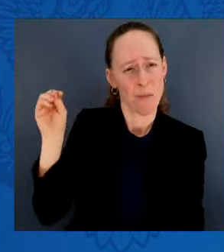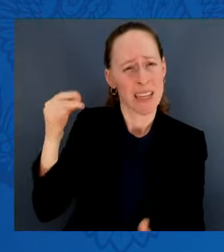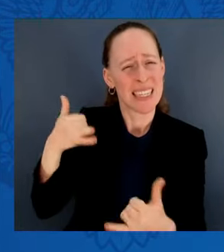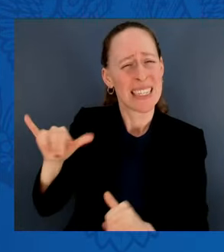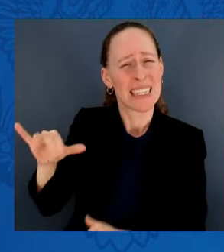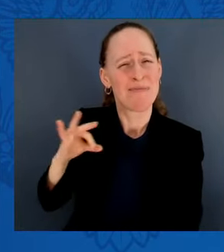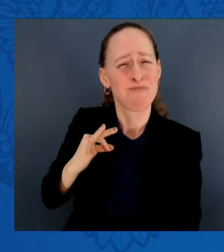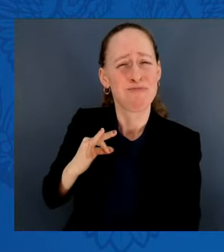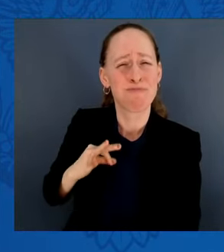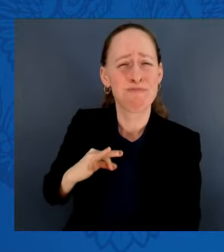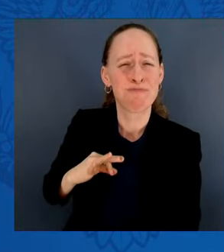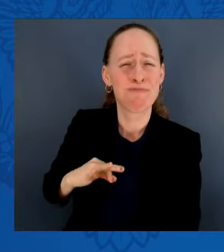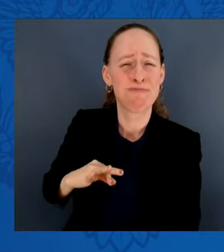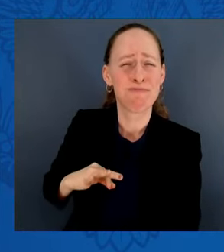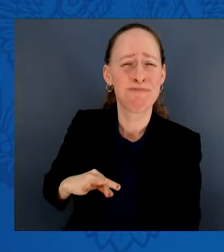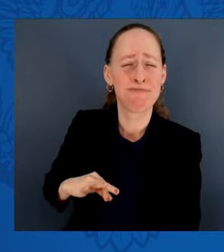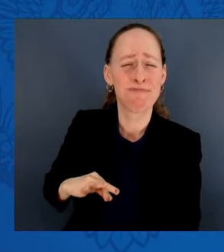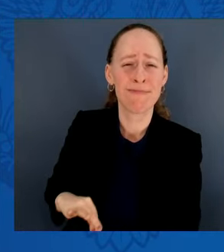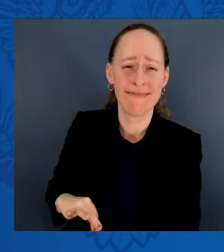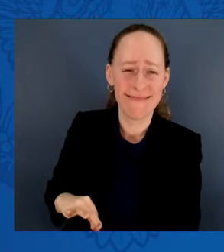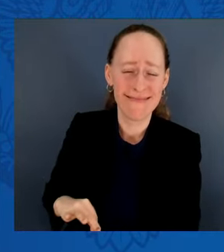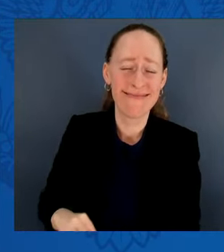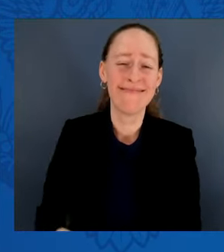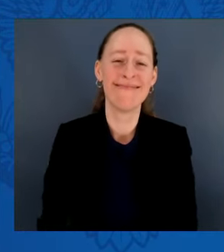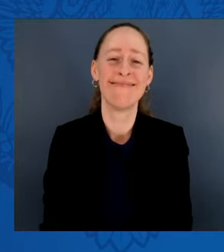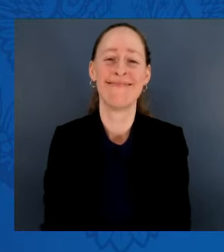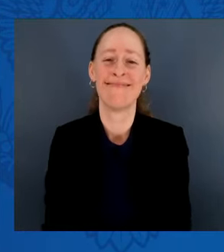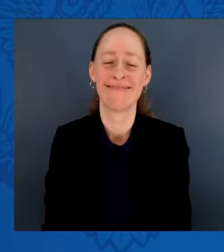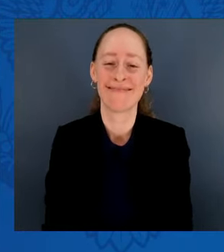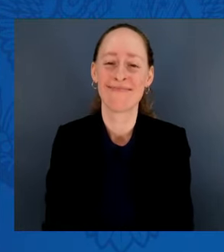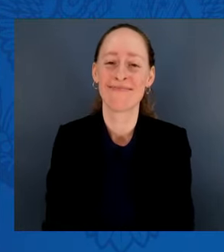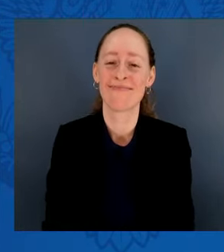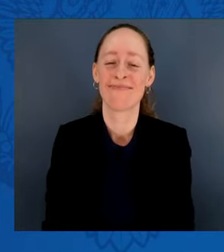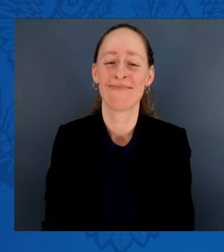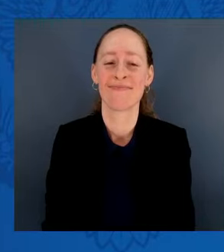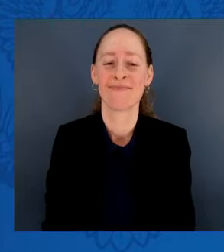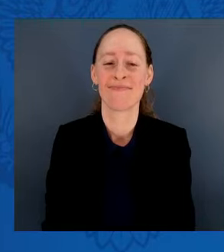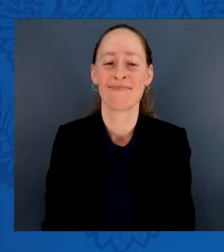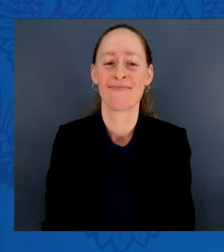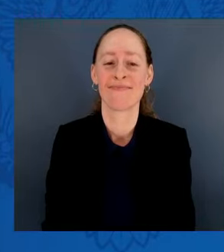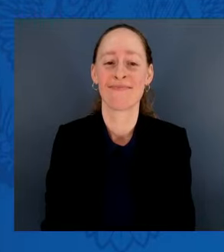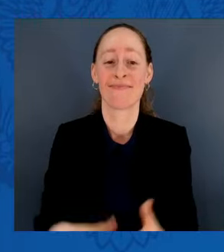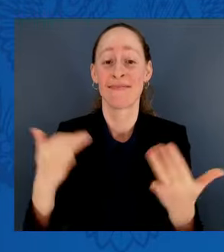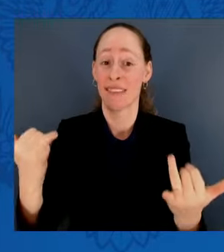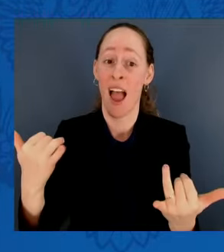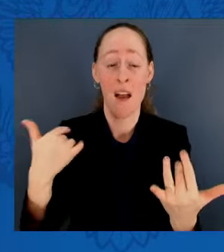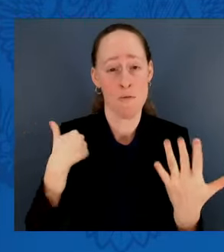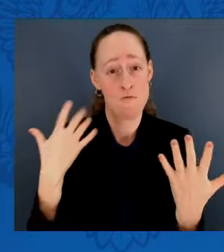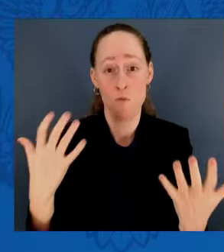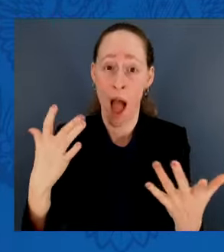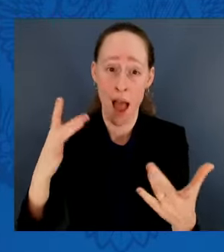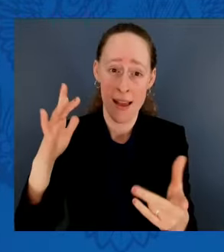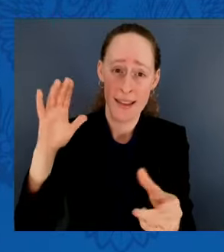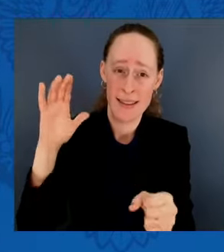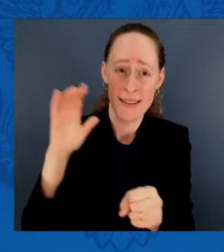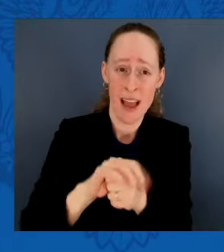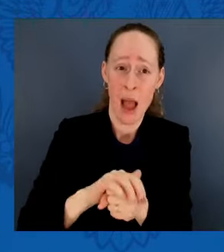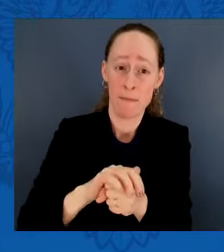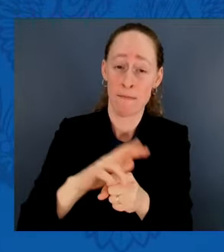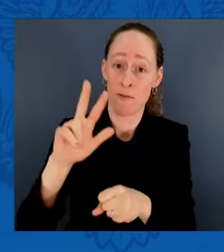but what to do next? I want to cap the cost of insulin at $35 a month for every American who needs it.